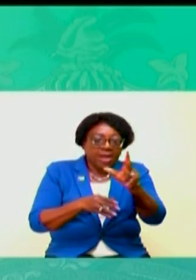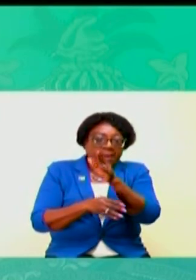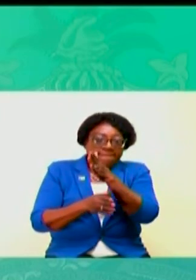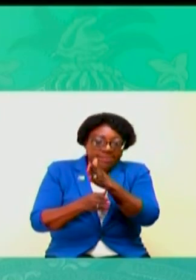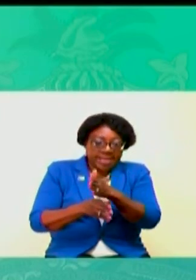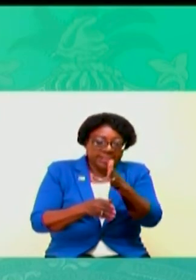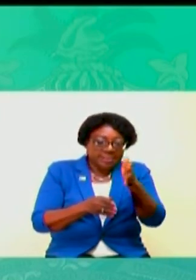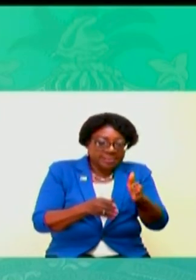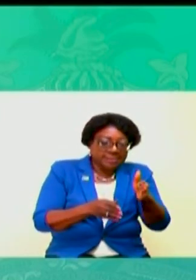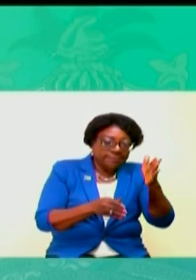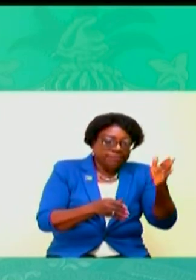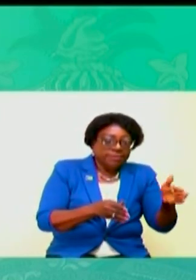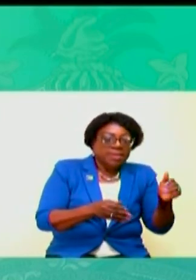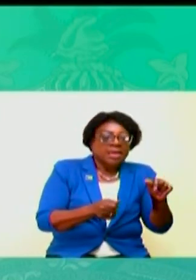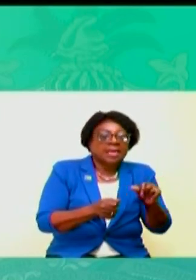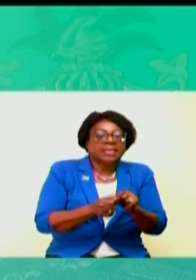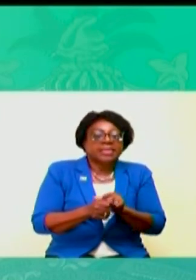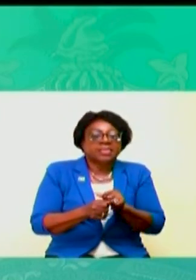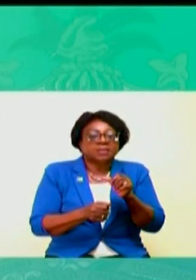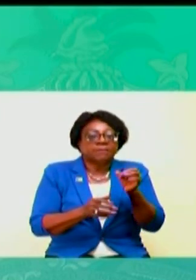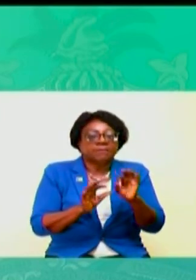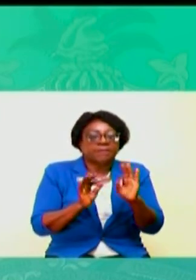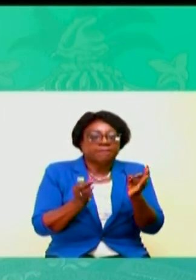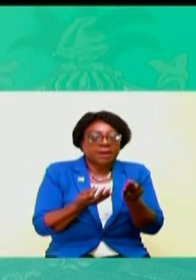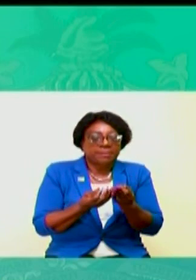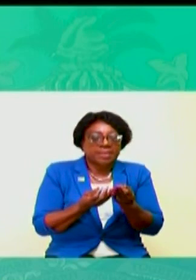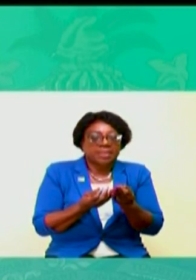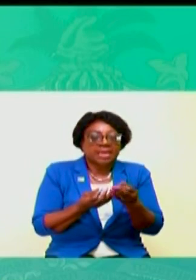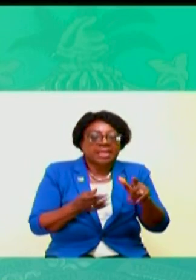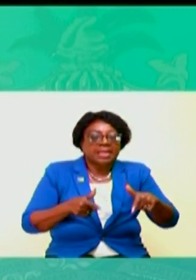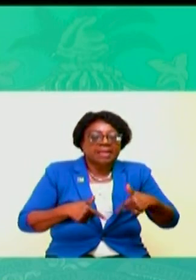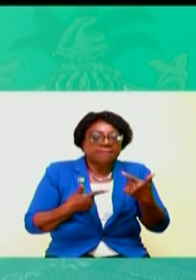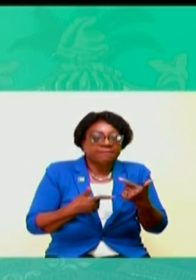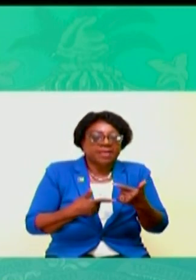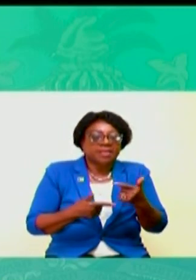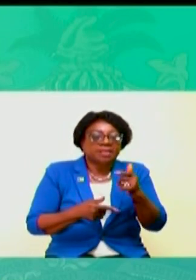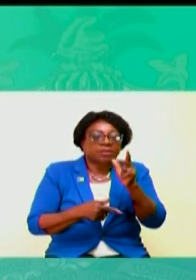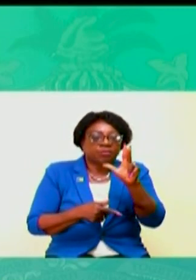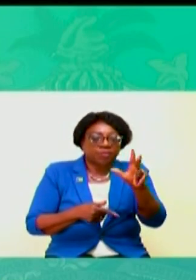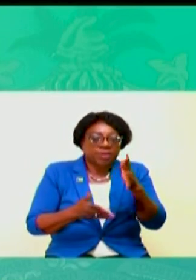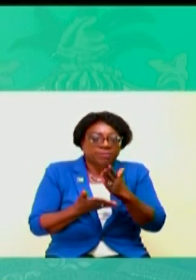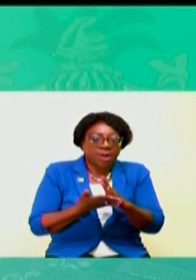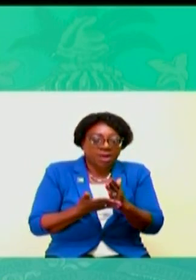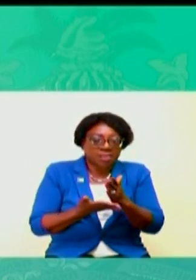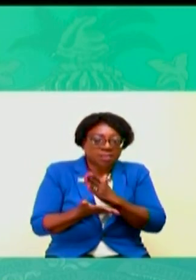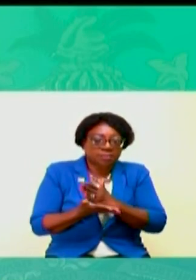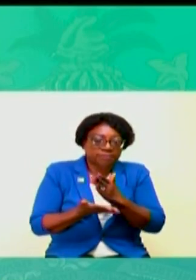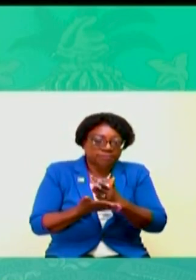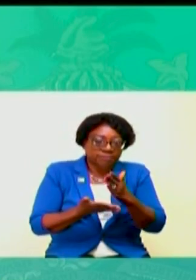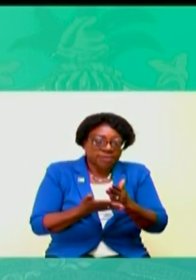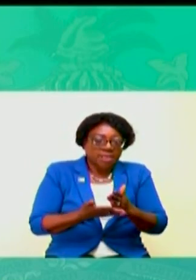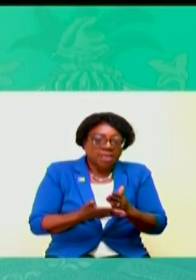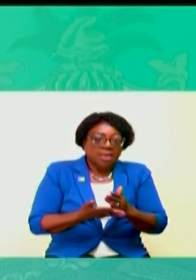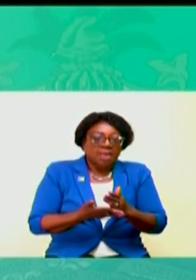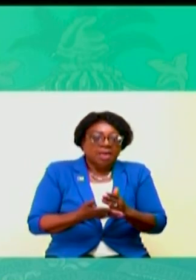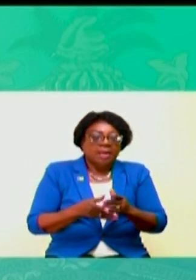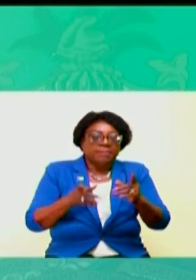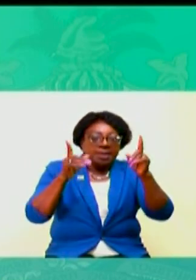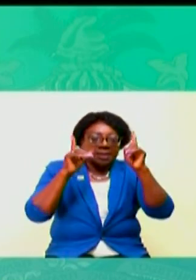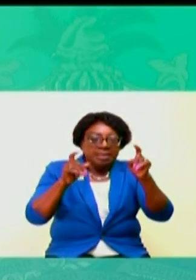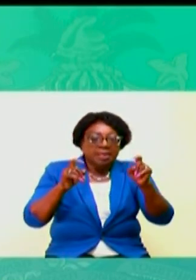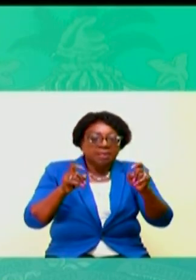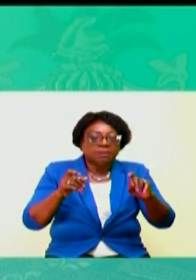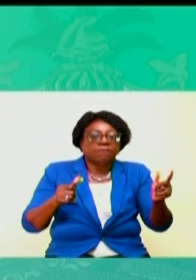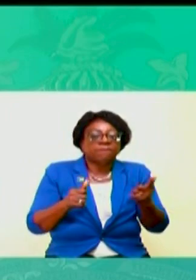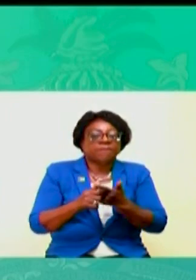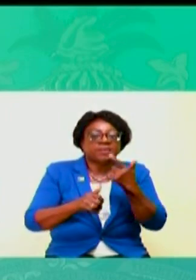them can move in each of those units, and each of them would be entitled to first-time homeowner's exemption. It never happened